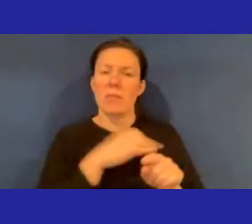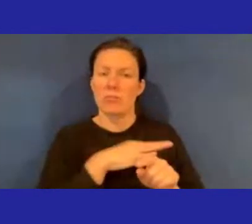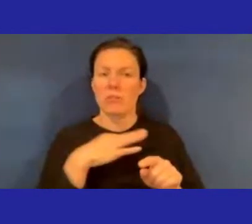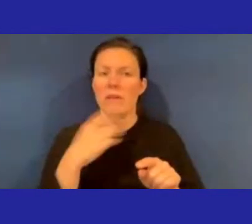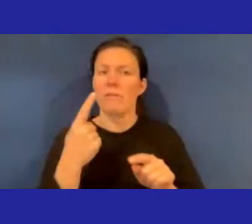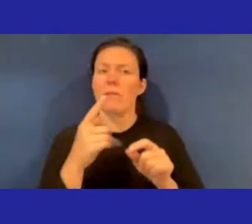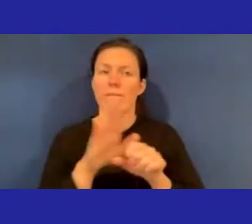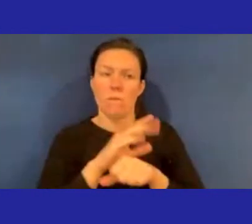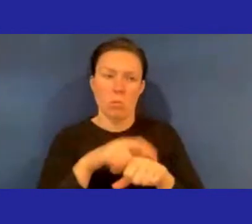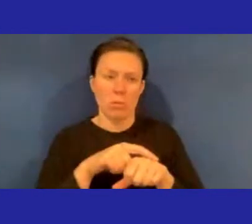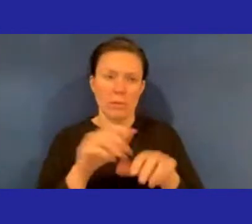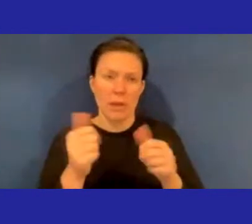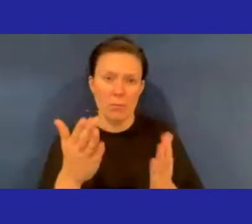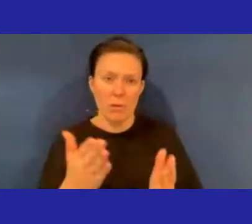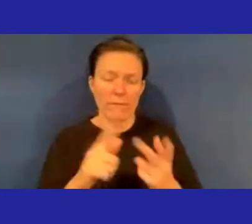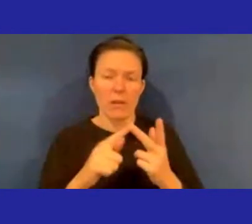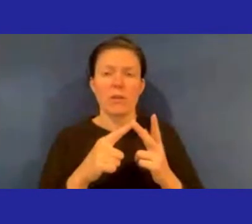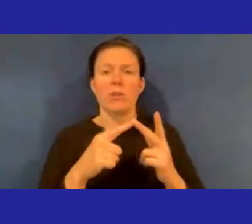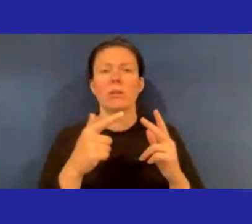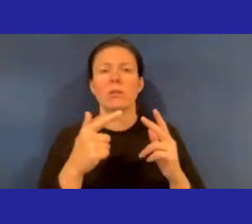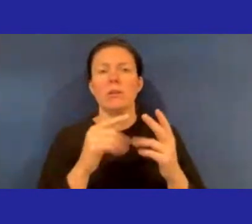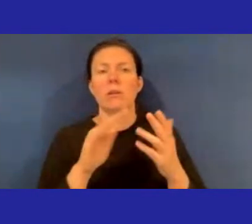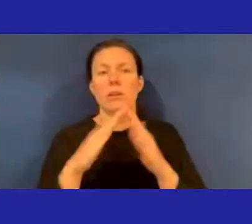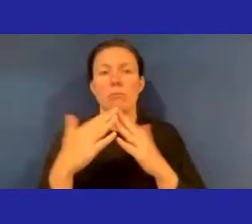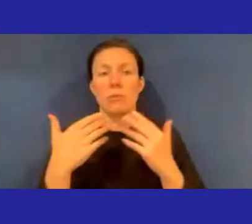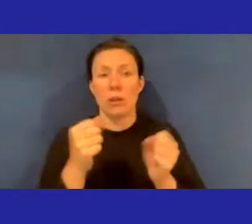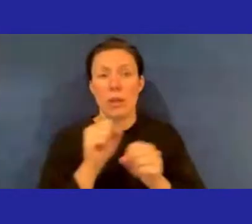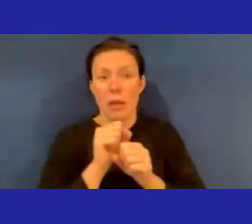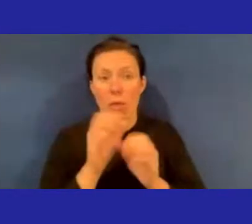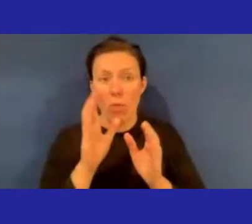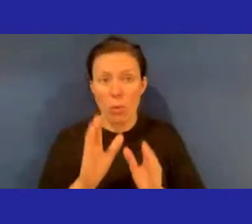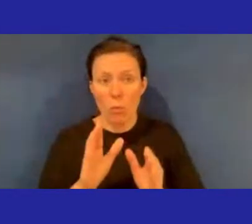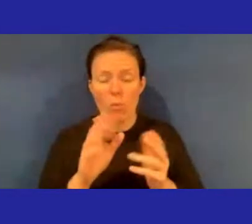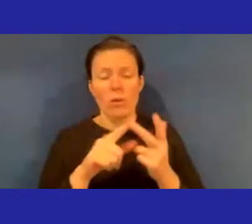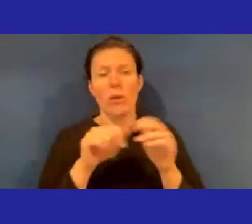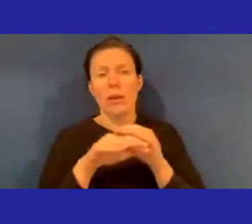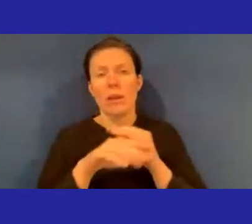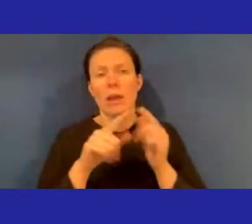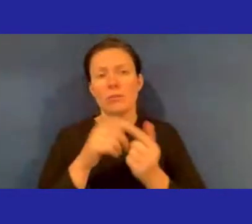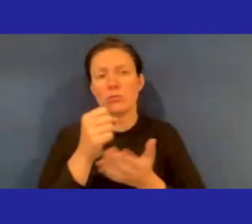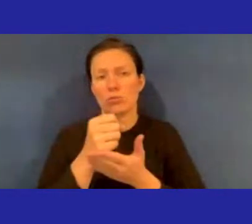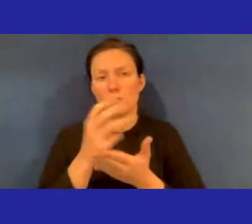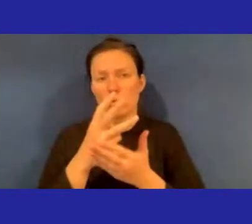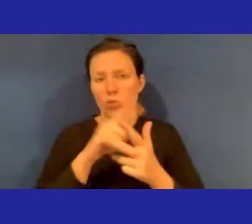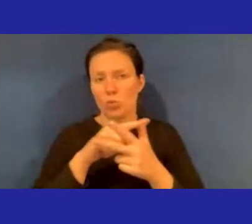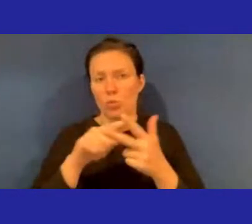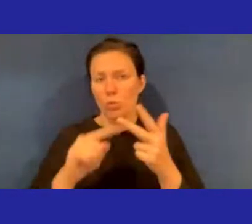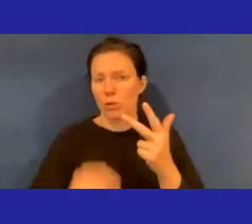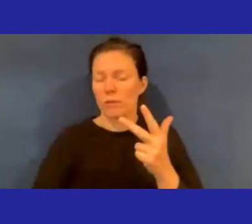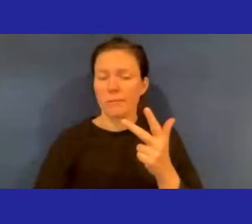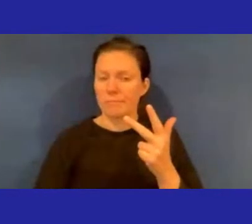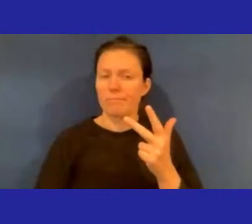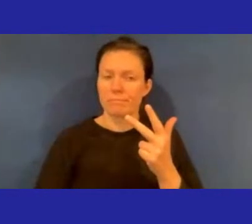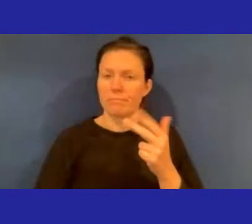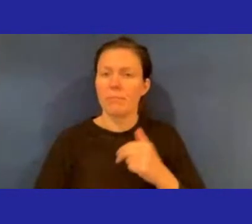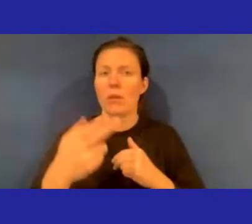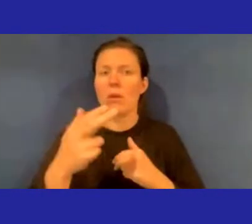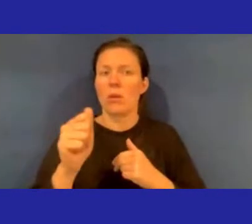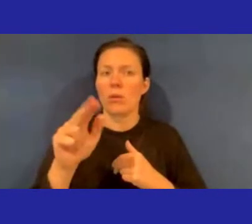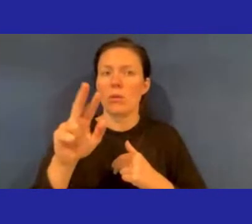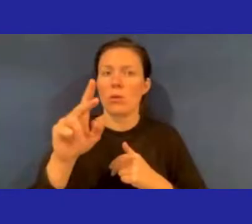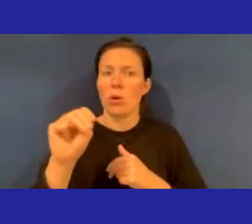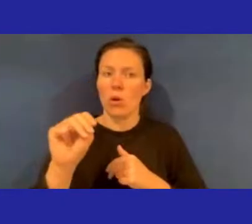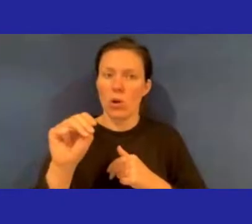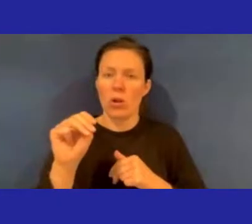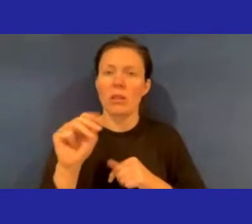provider, a community health worker, as well as access to social work services. So Harlem Hospital, we've hired